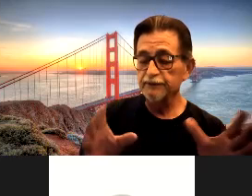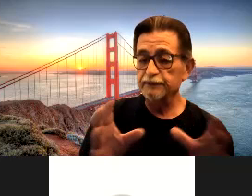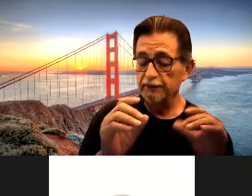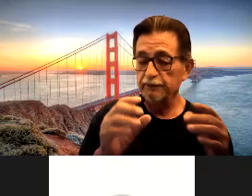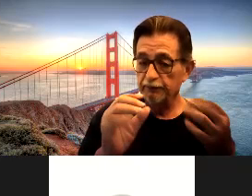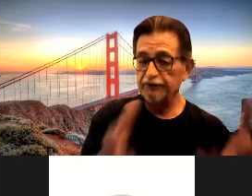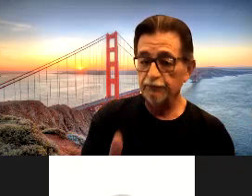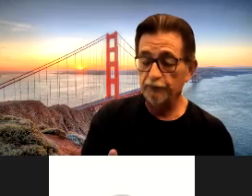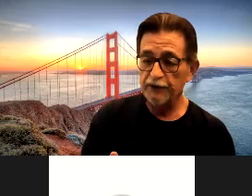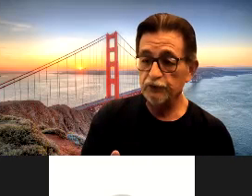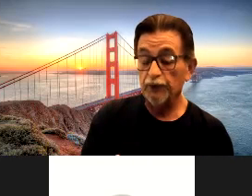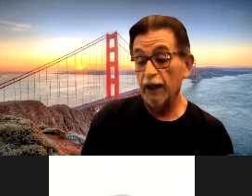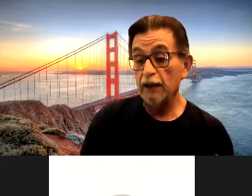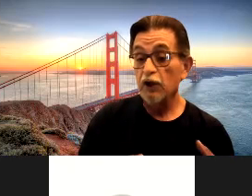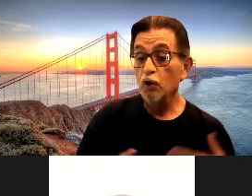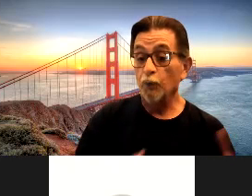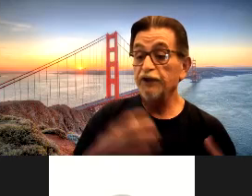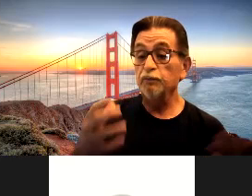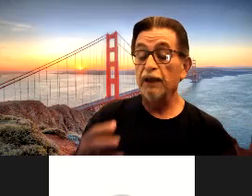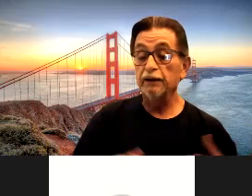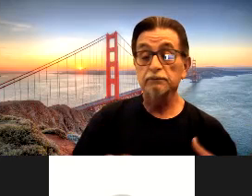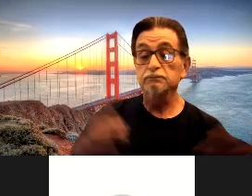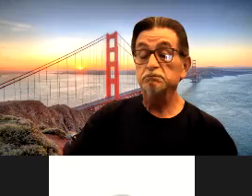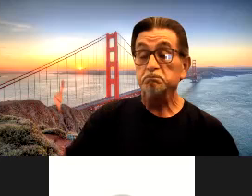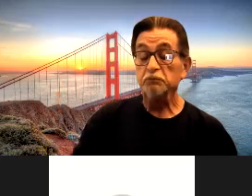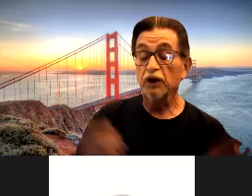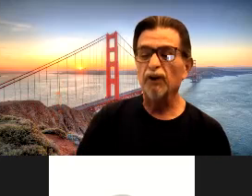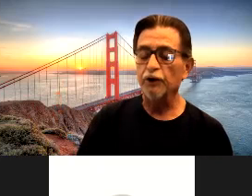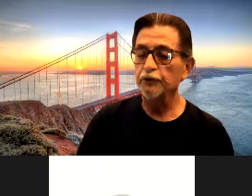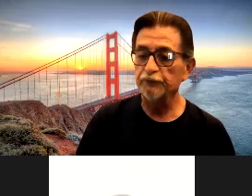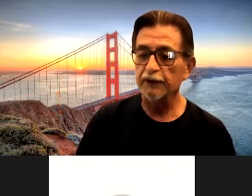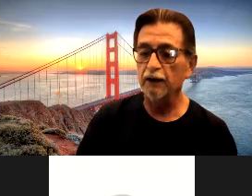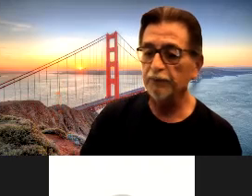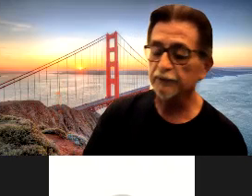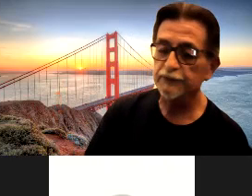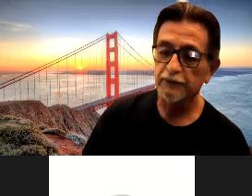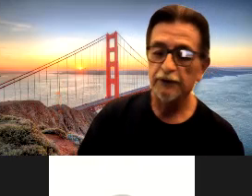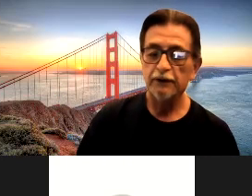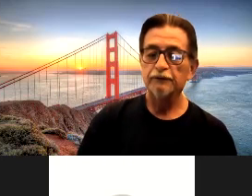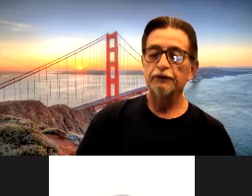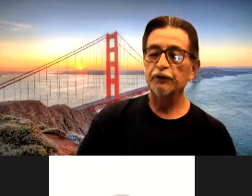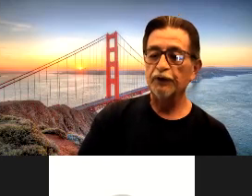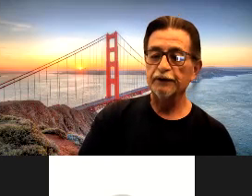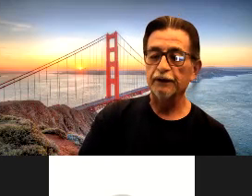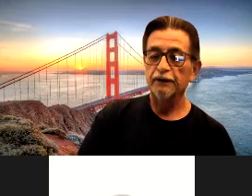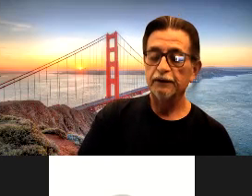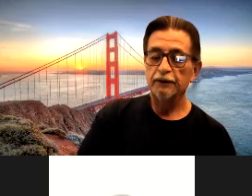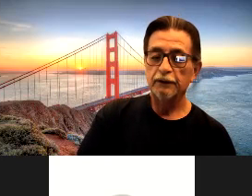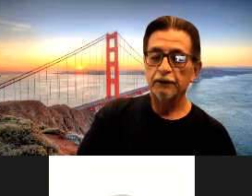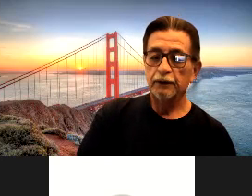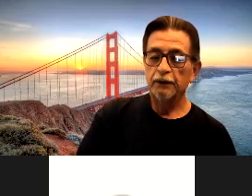just based on this limited information we have, we can make a couple hundred different compounds very